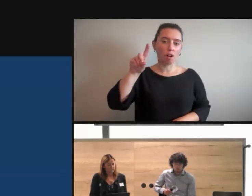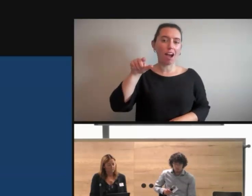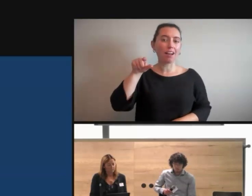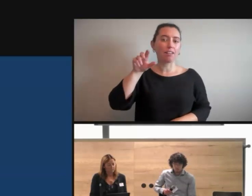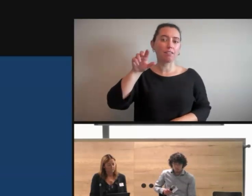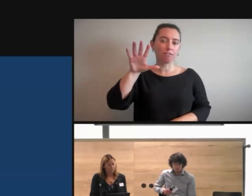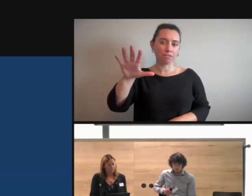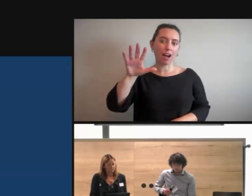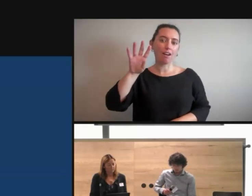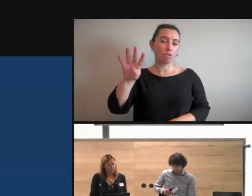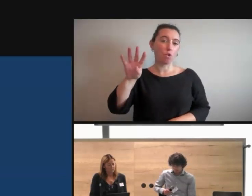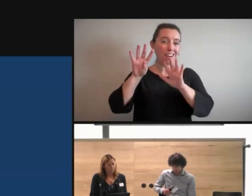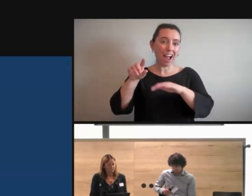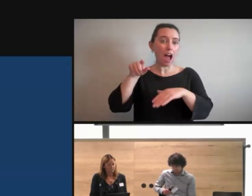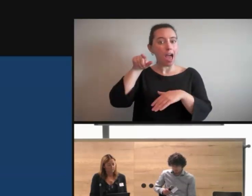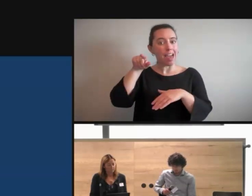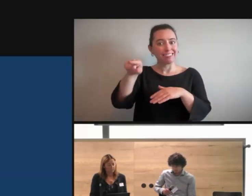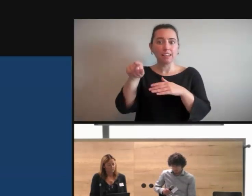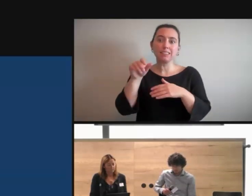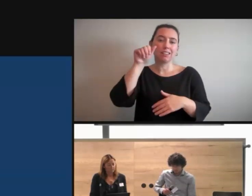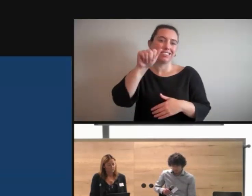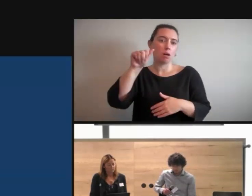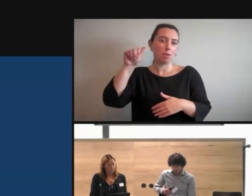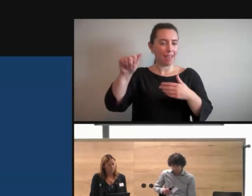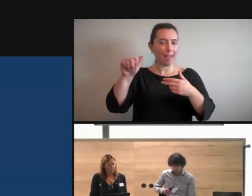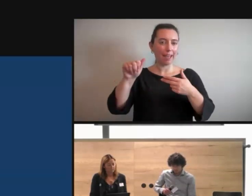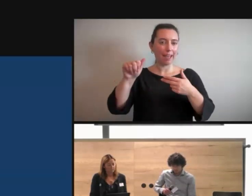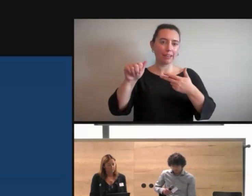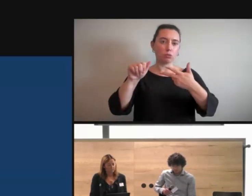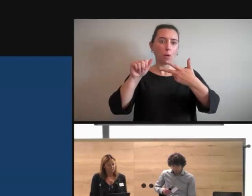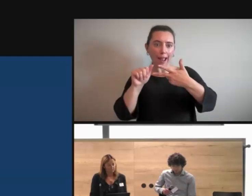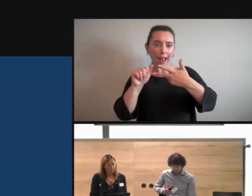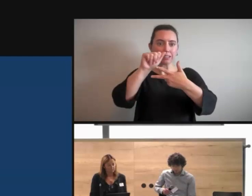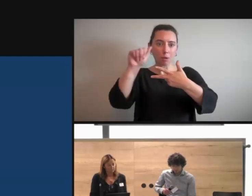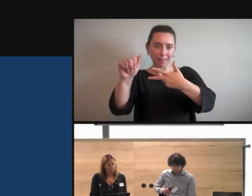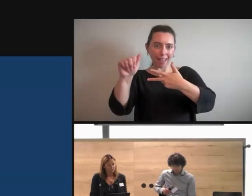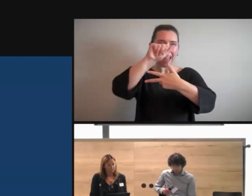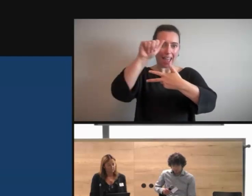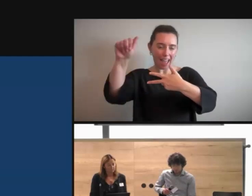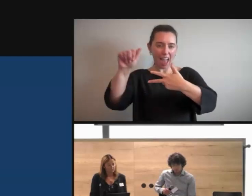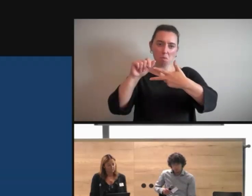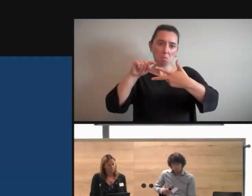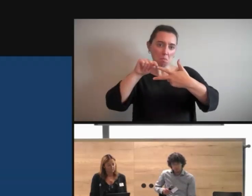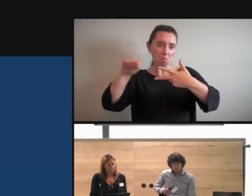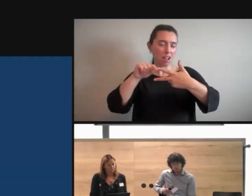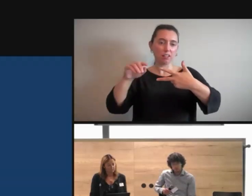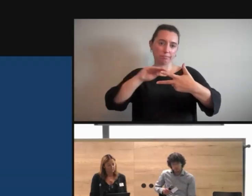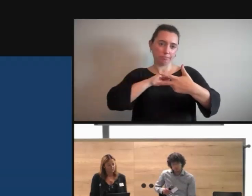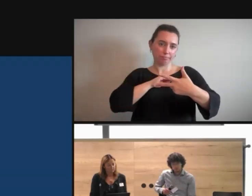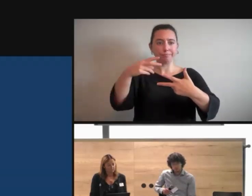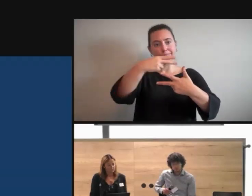Web Content Accessibility Guidelines version 2.1. I'll refer to that as WCAG. However, unlike